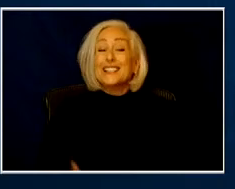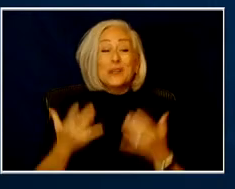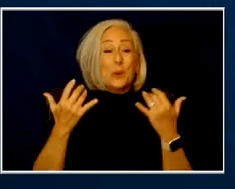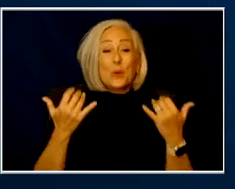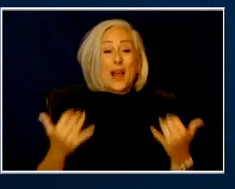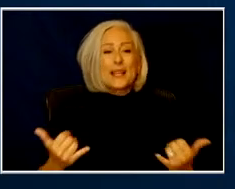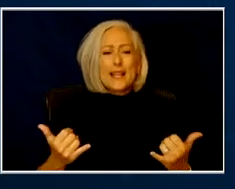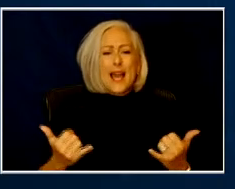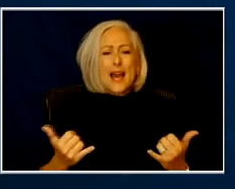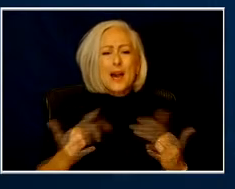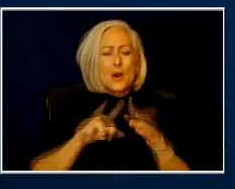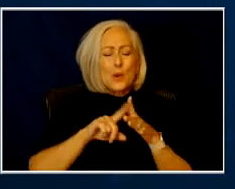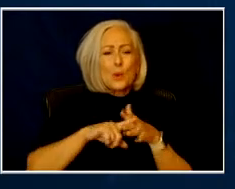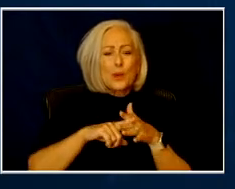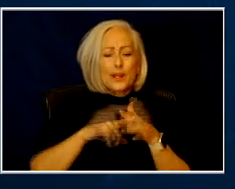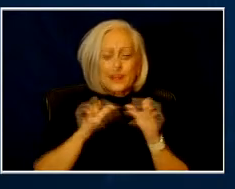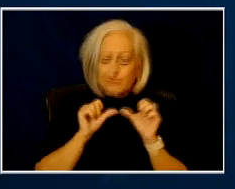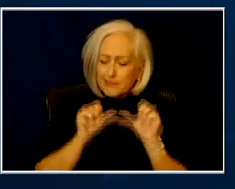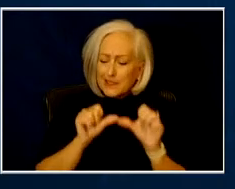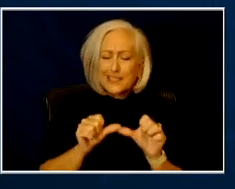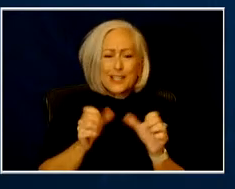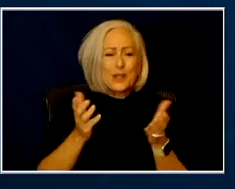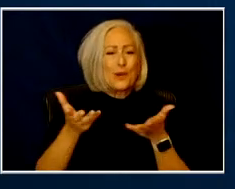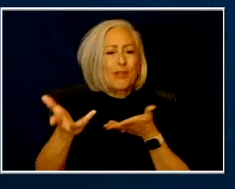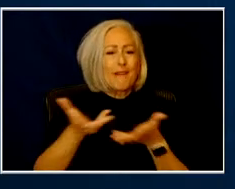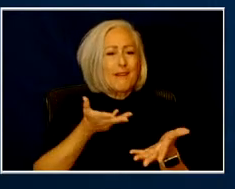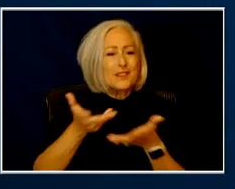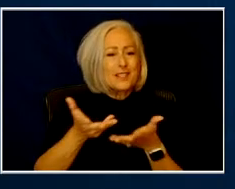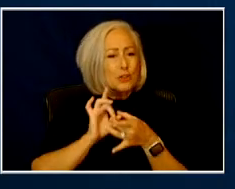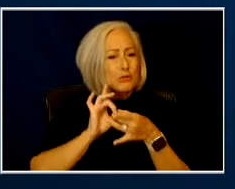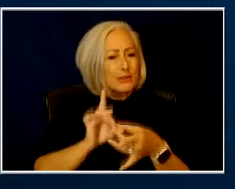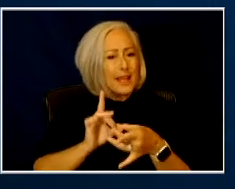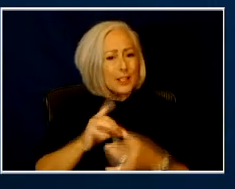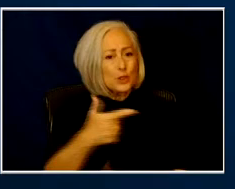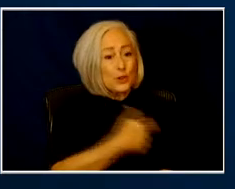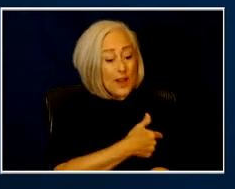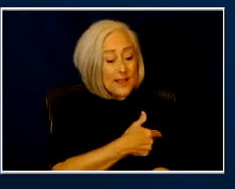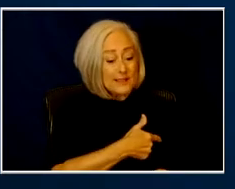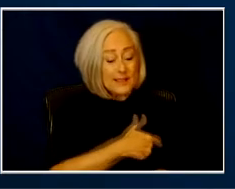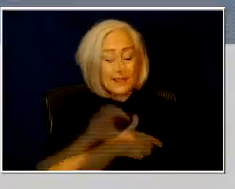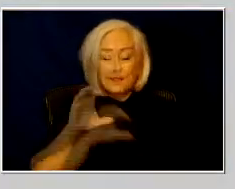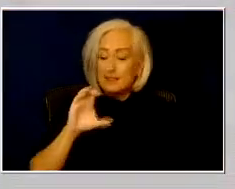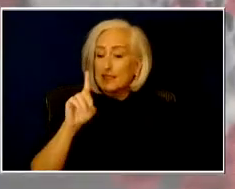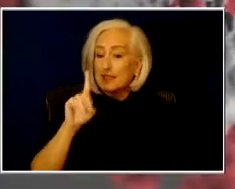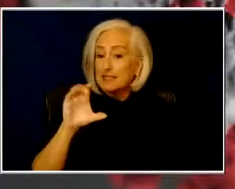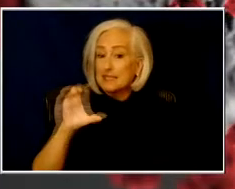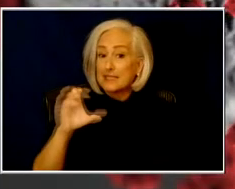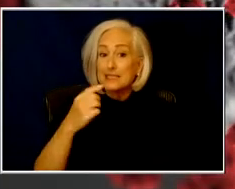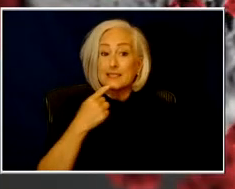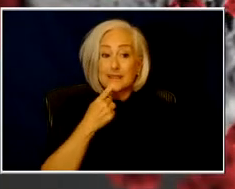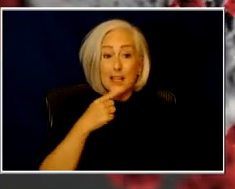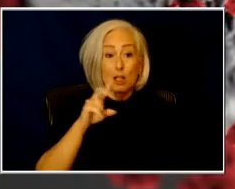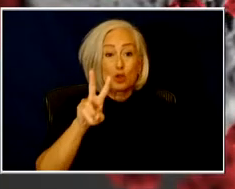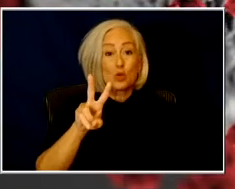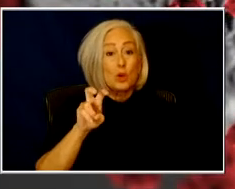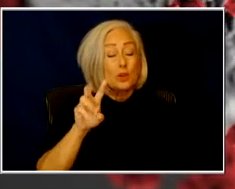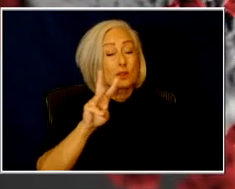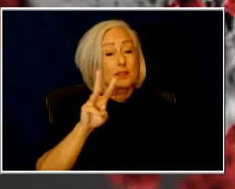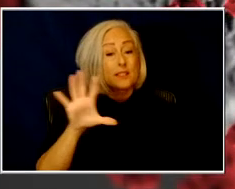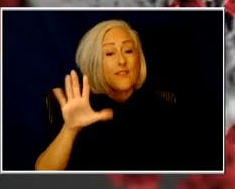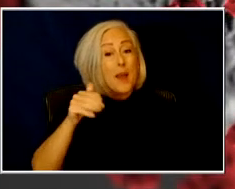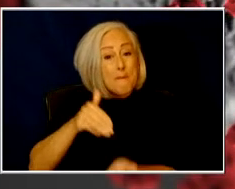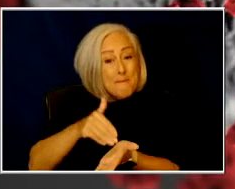start and continue this conversation with the vaccines the CDC reports nearly 265 million people in the United States